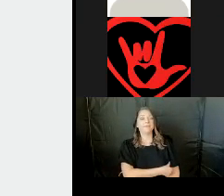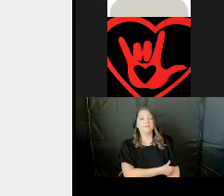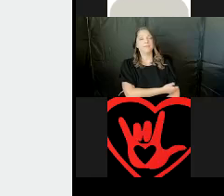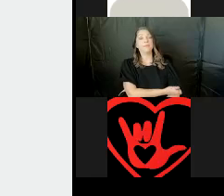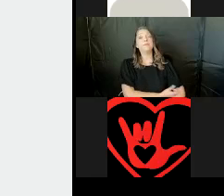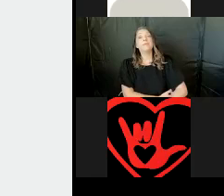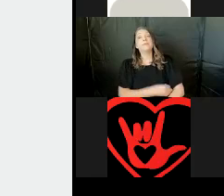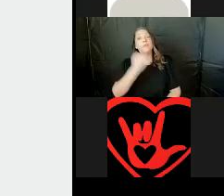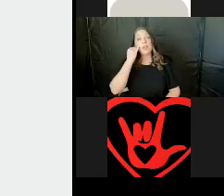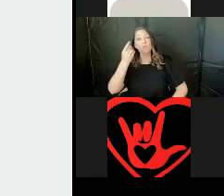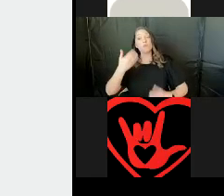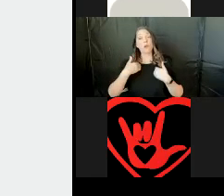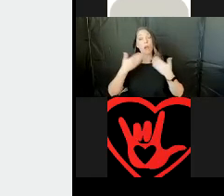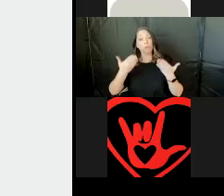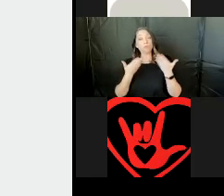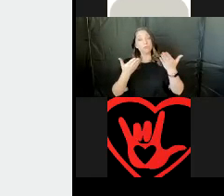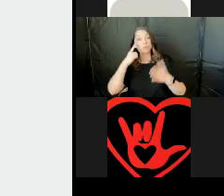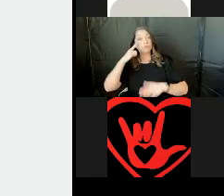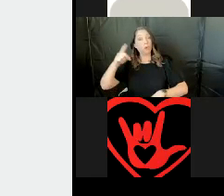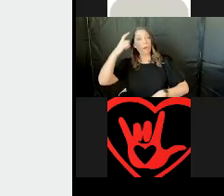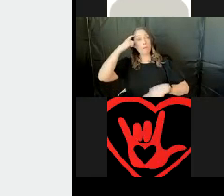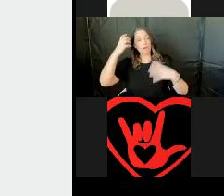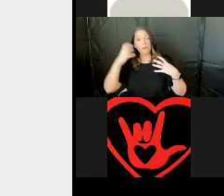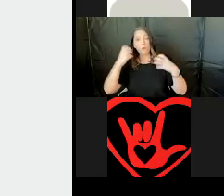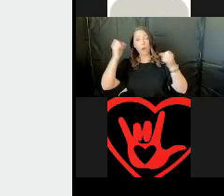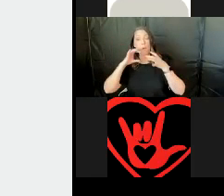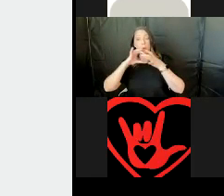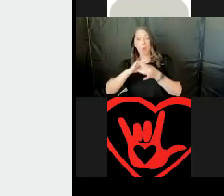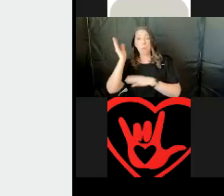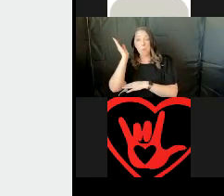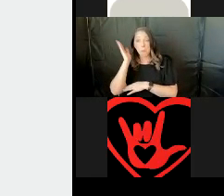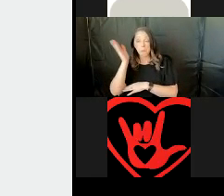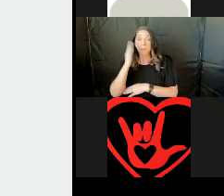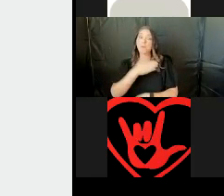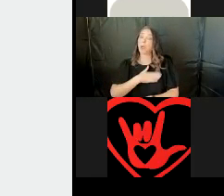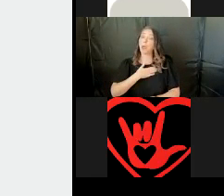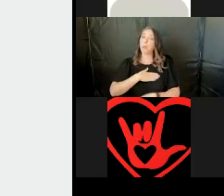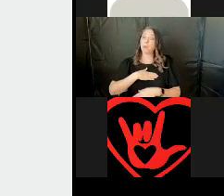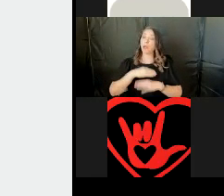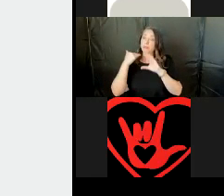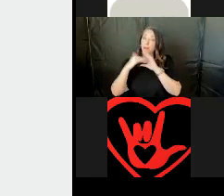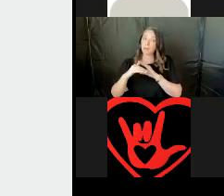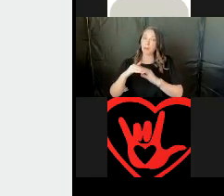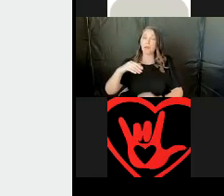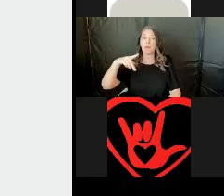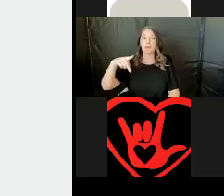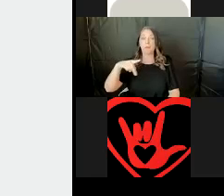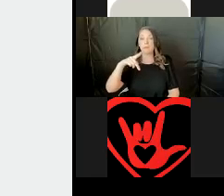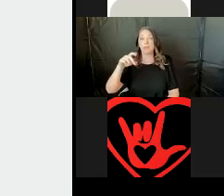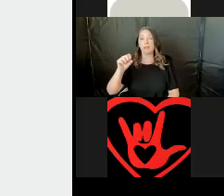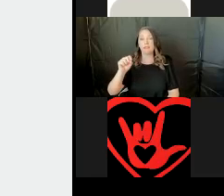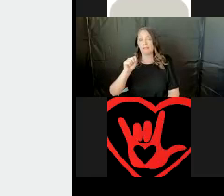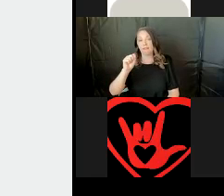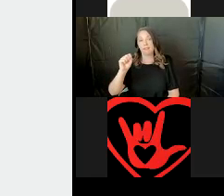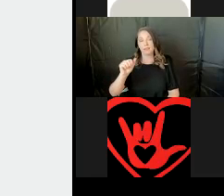If you have suggestions for mental health related webinars, please write to us. Our email address